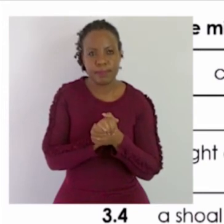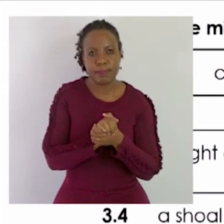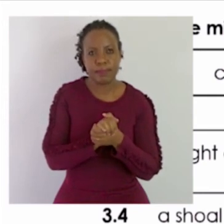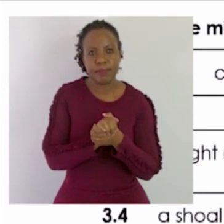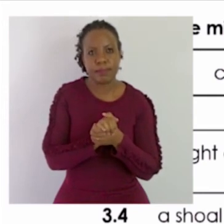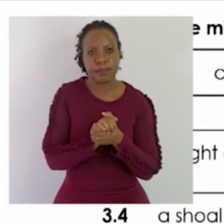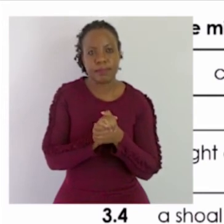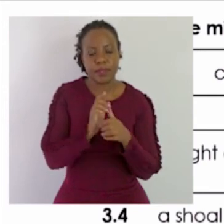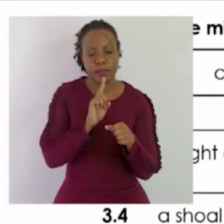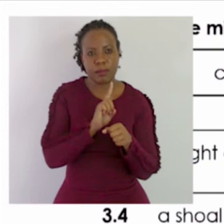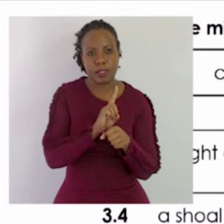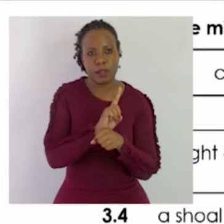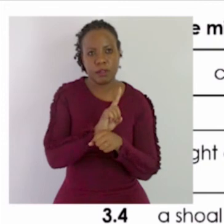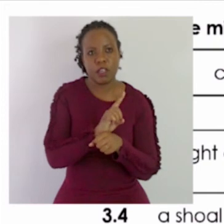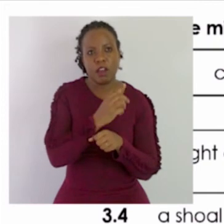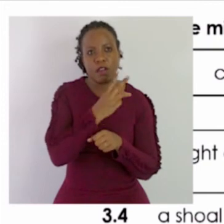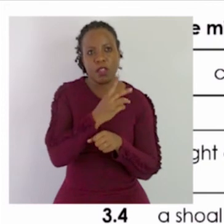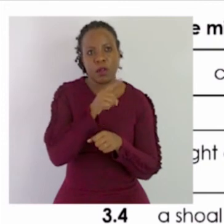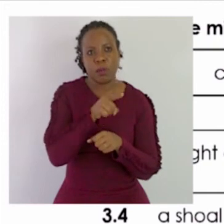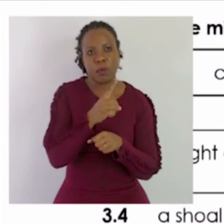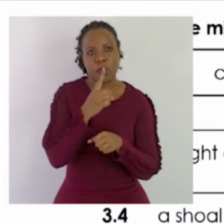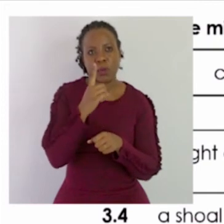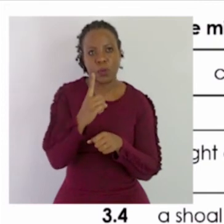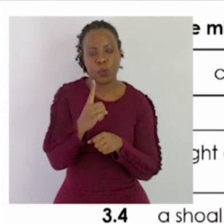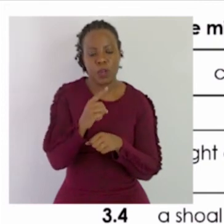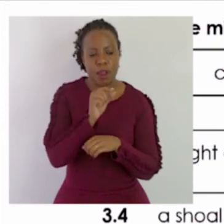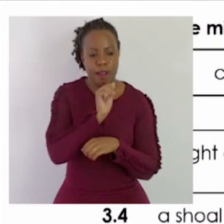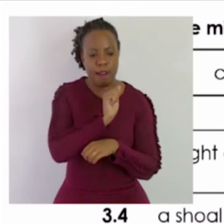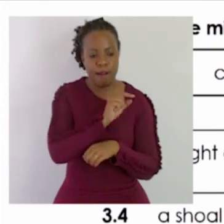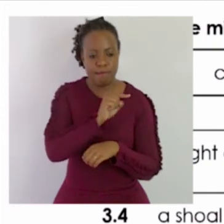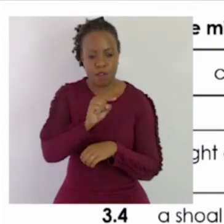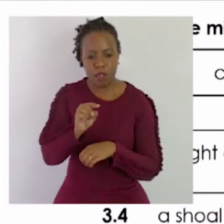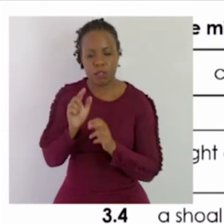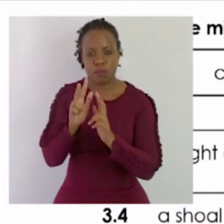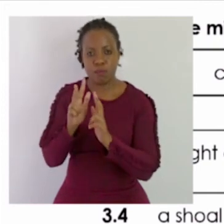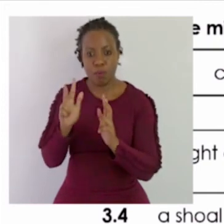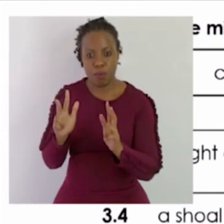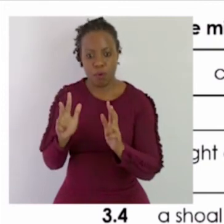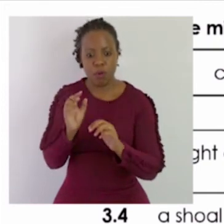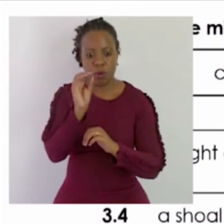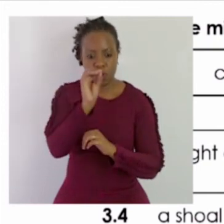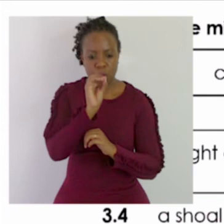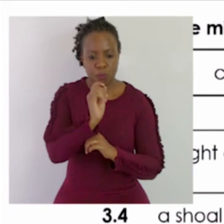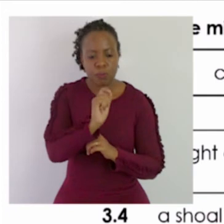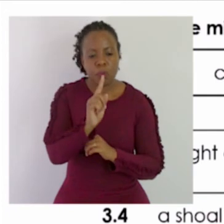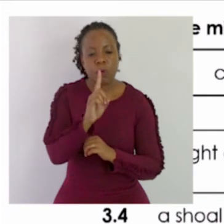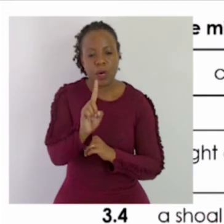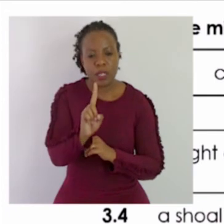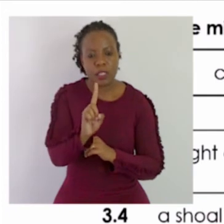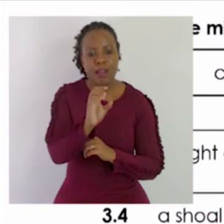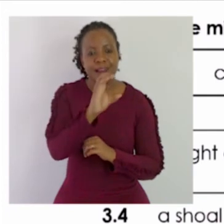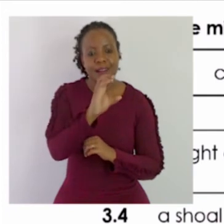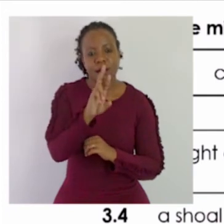The first one, a dash of people. We say a crowd of